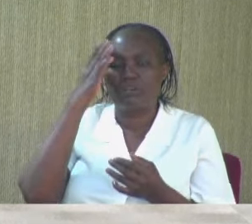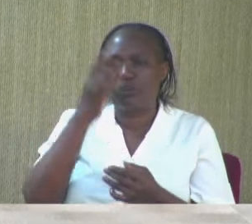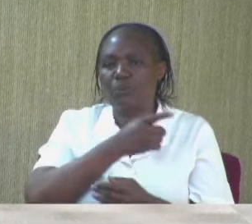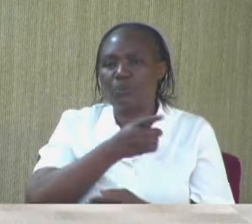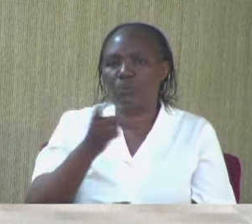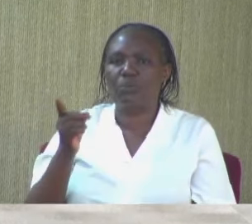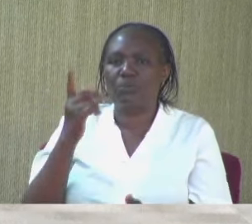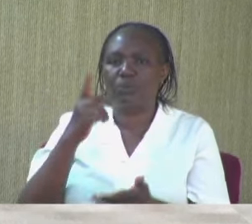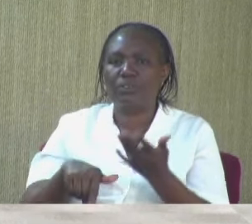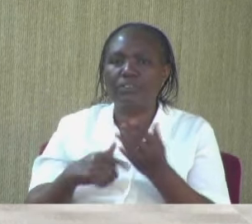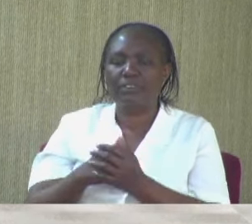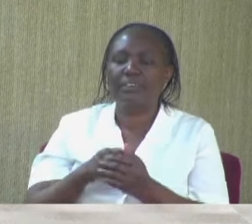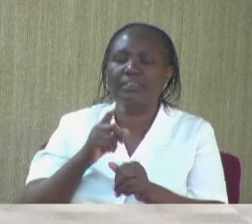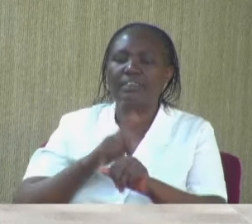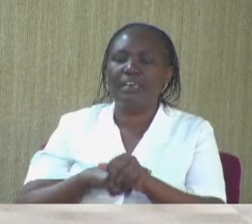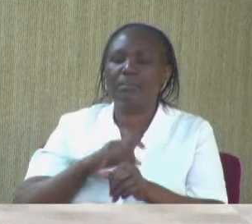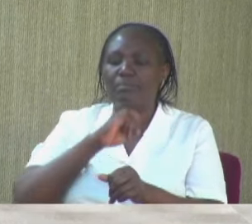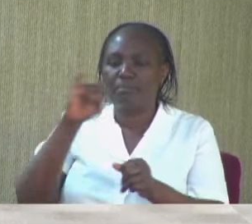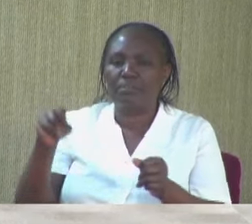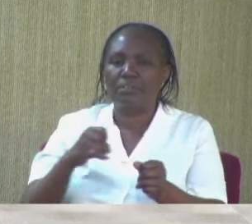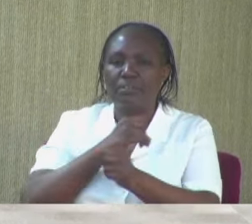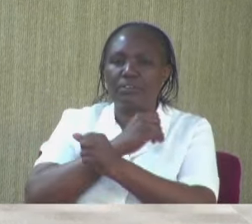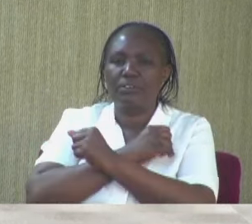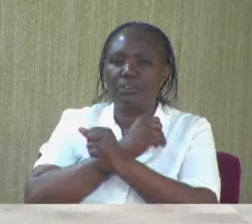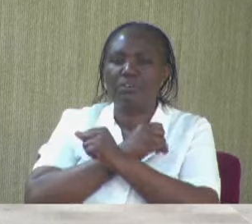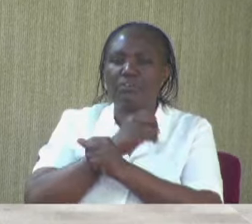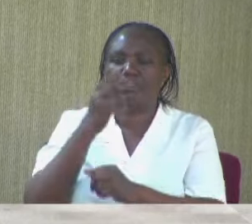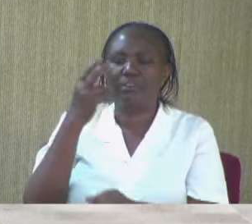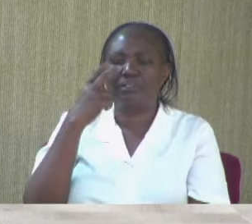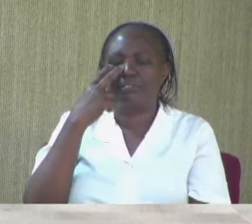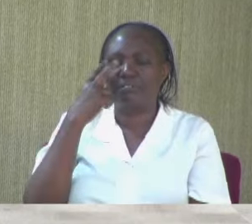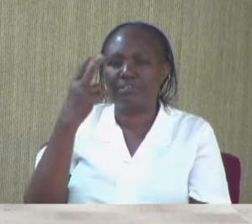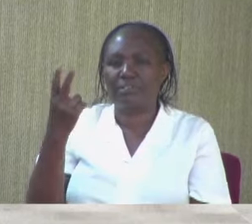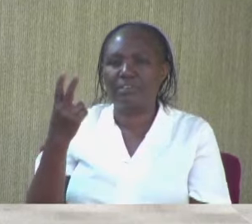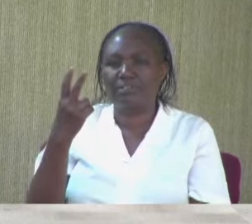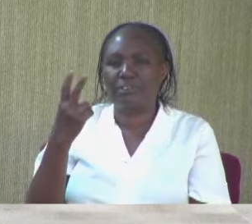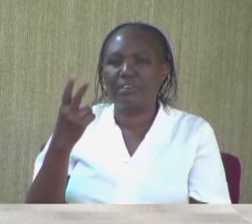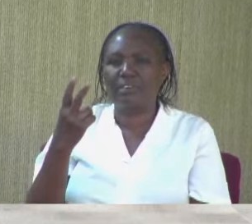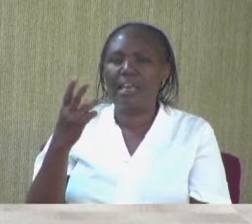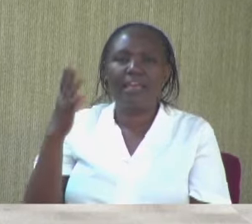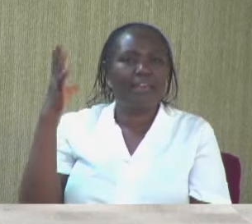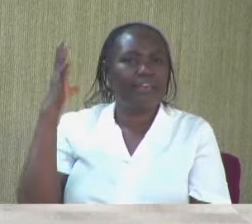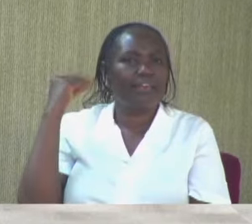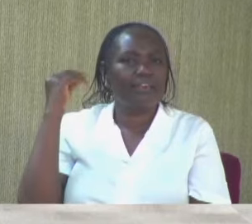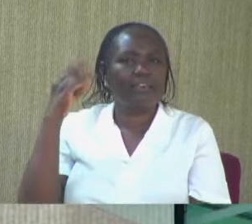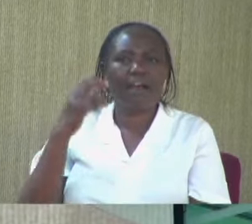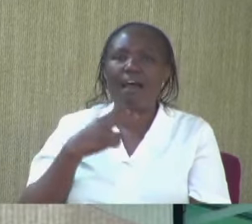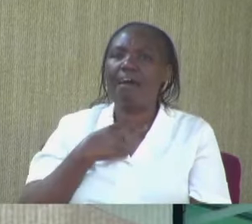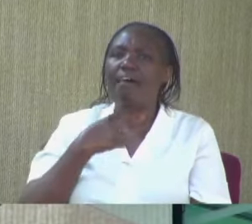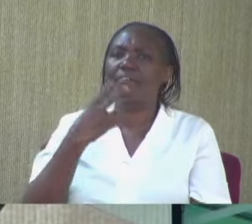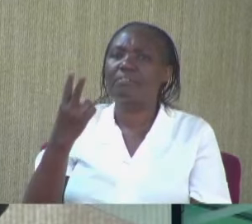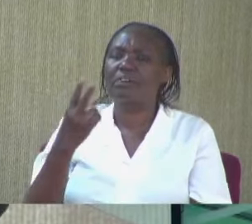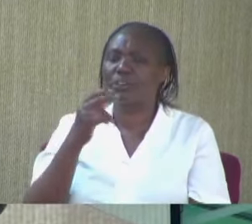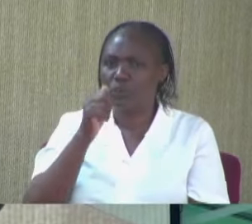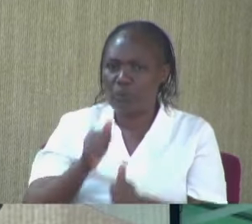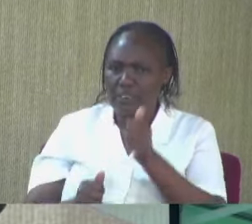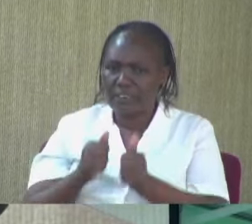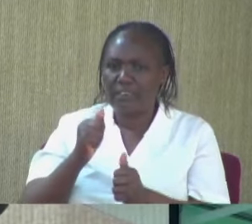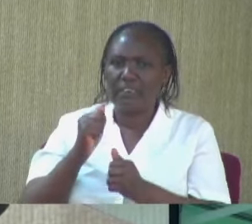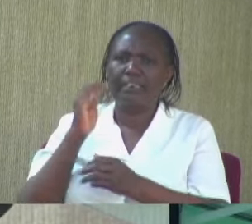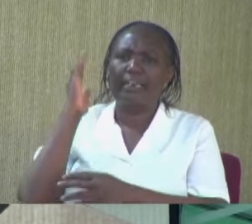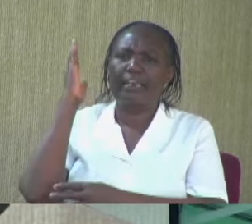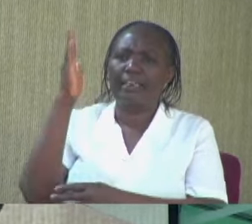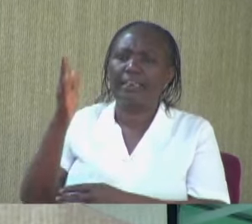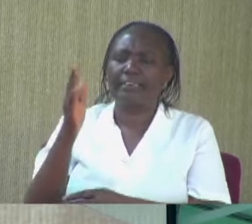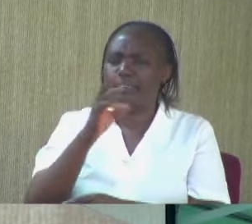that while John was in vision, he also had a voice that directed him and commanded